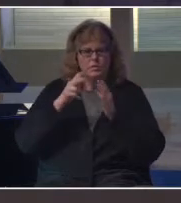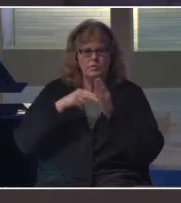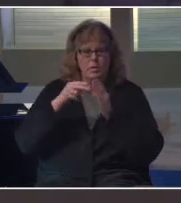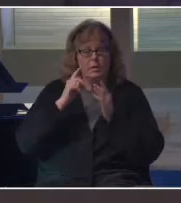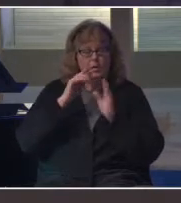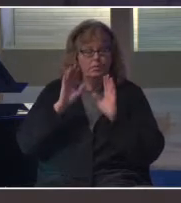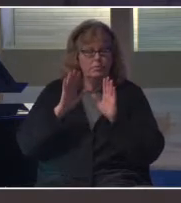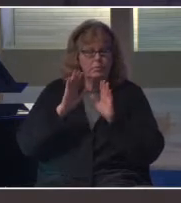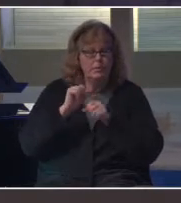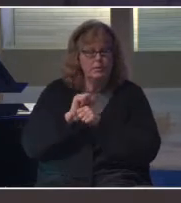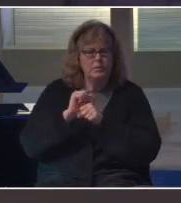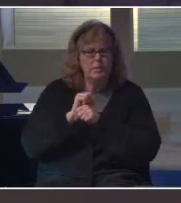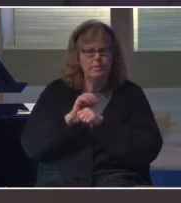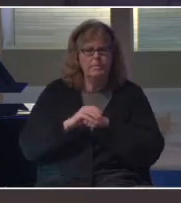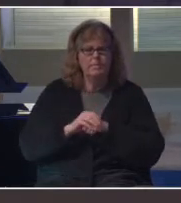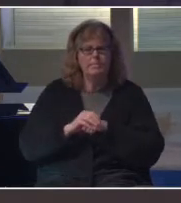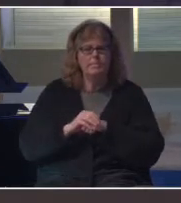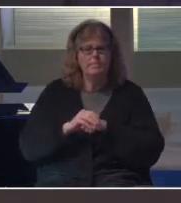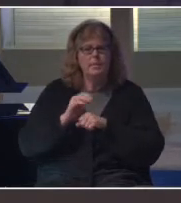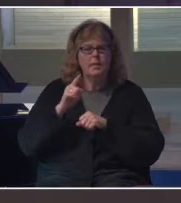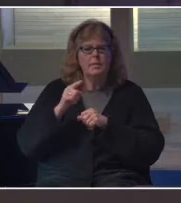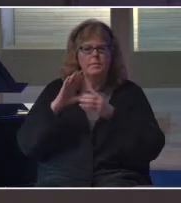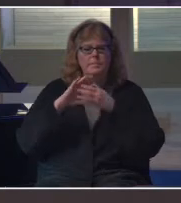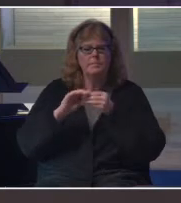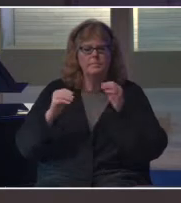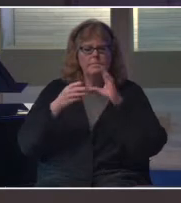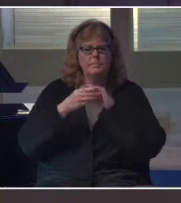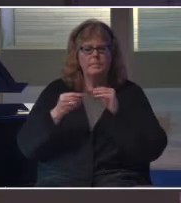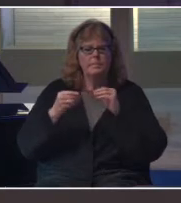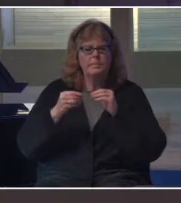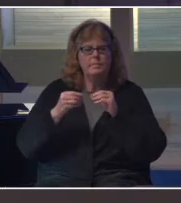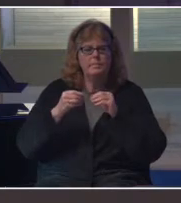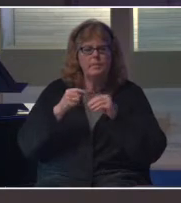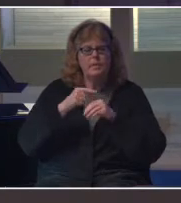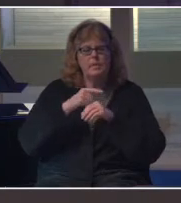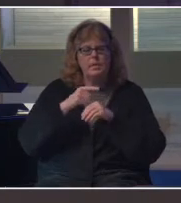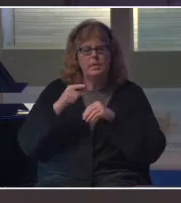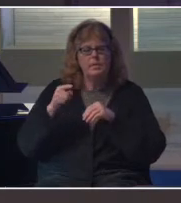did a great job. This is the account of